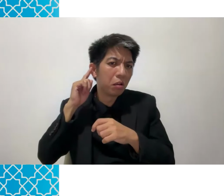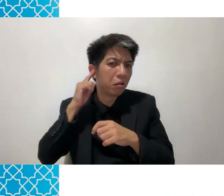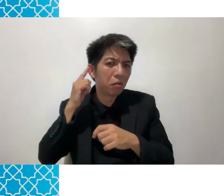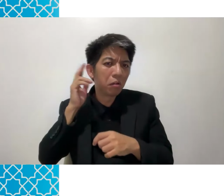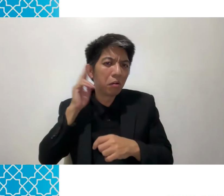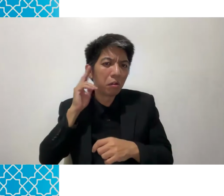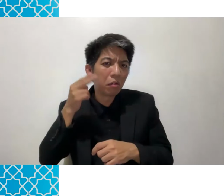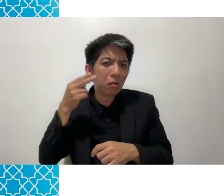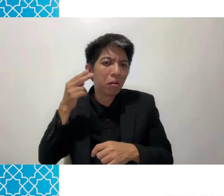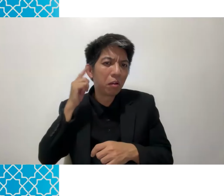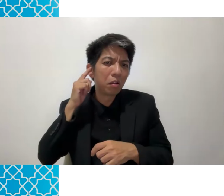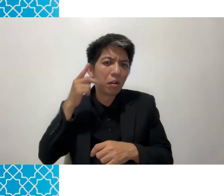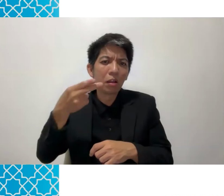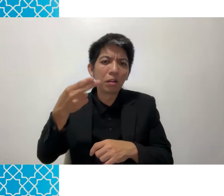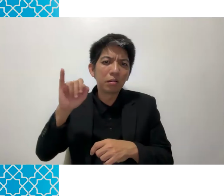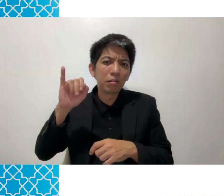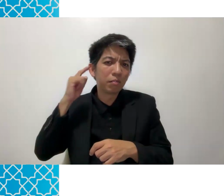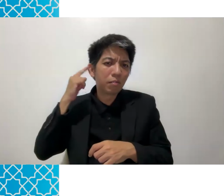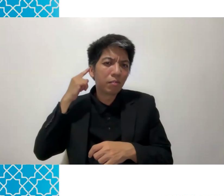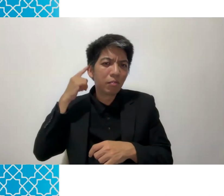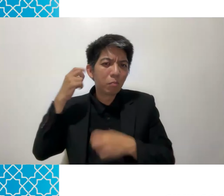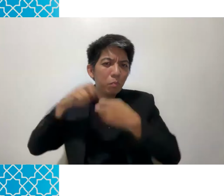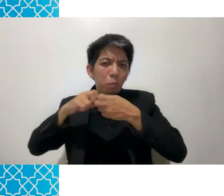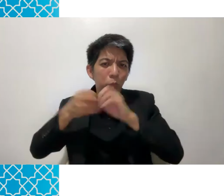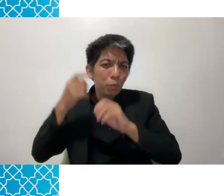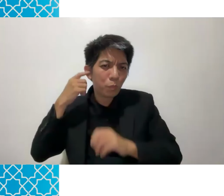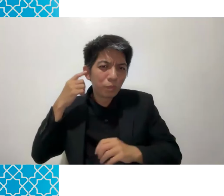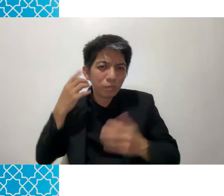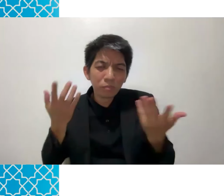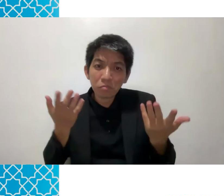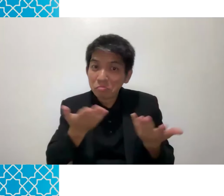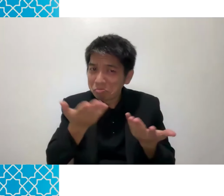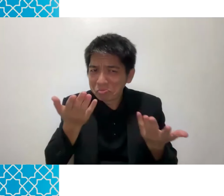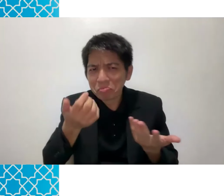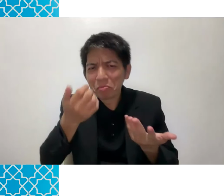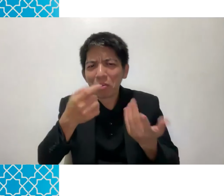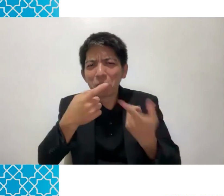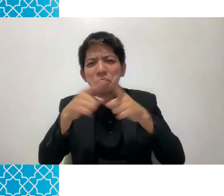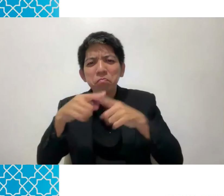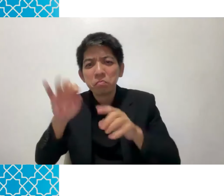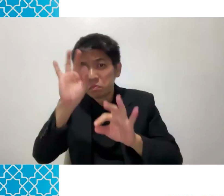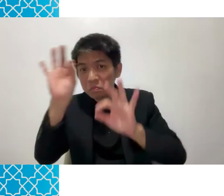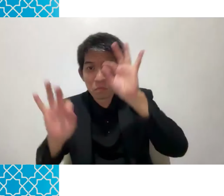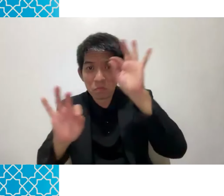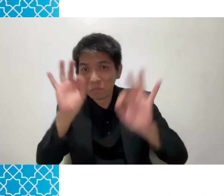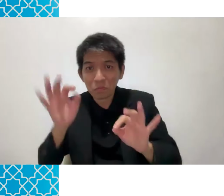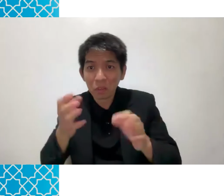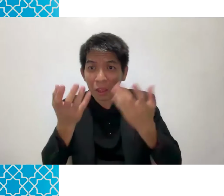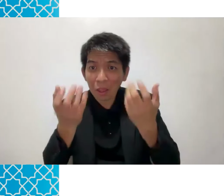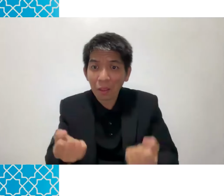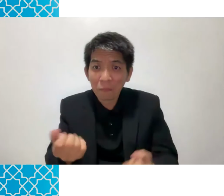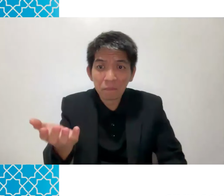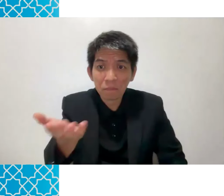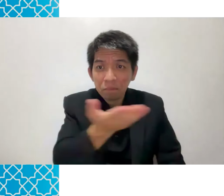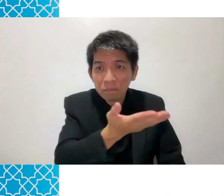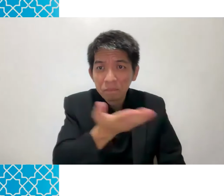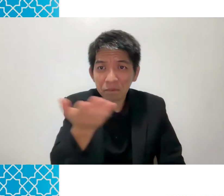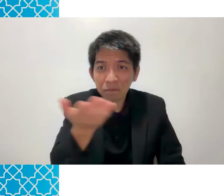welcome to do so as well. Perhaps for this, we will start with the microphone already in Director General Hide's